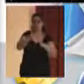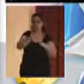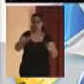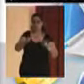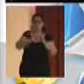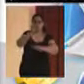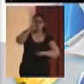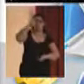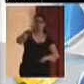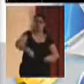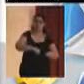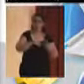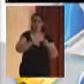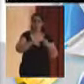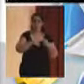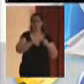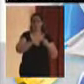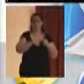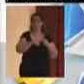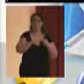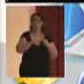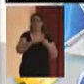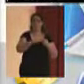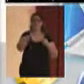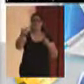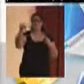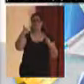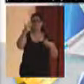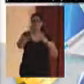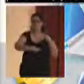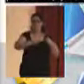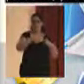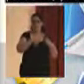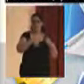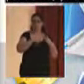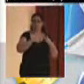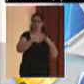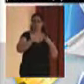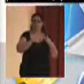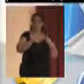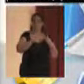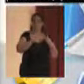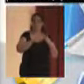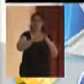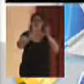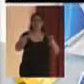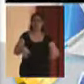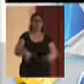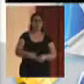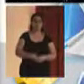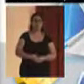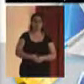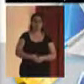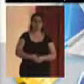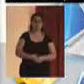there is a bad use of a book, they should be able to track the person down and make them responsible for it.